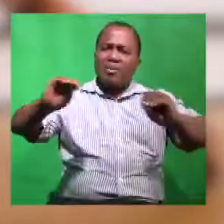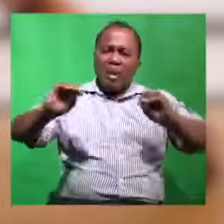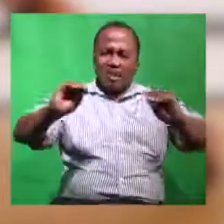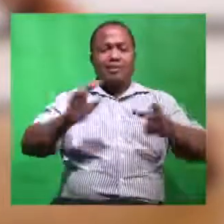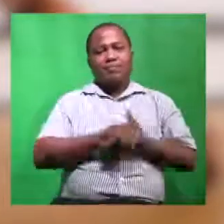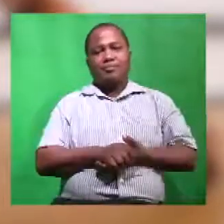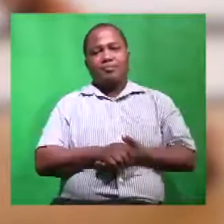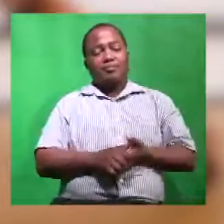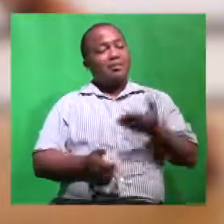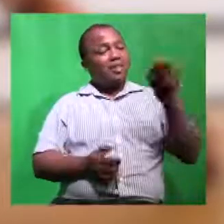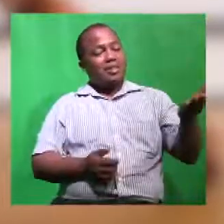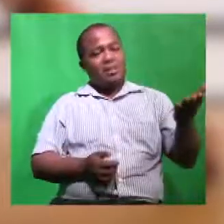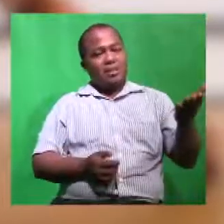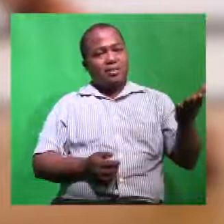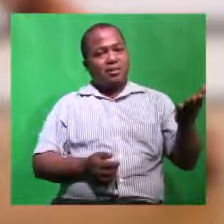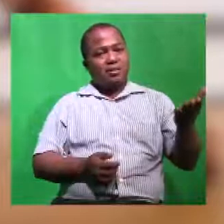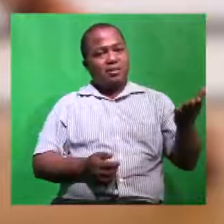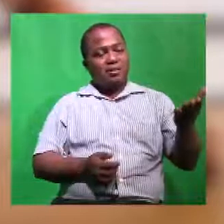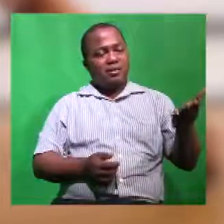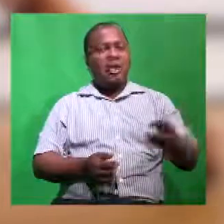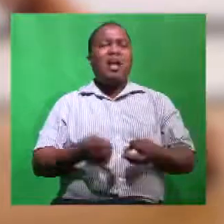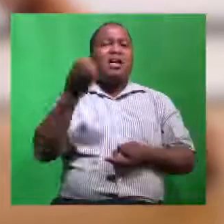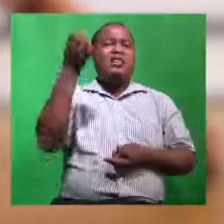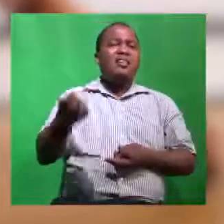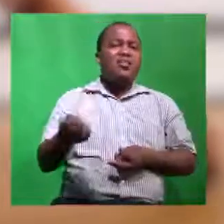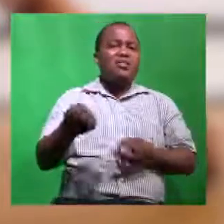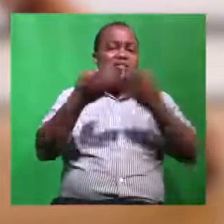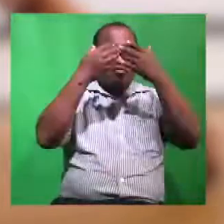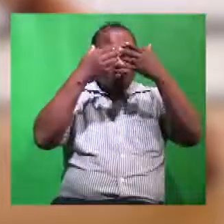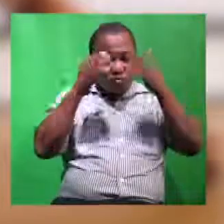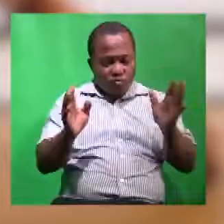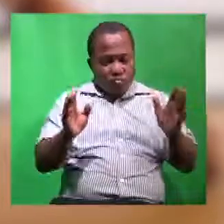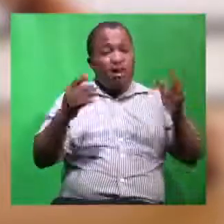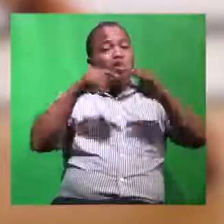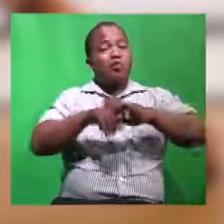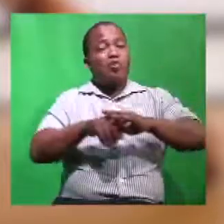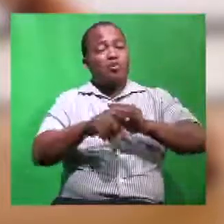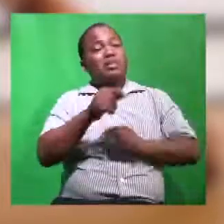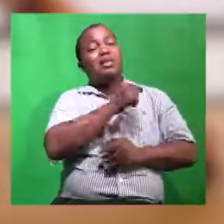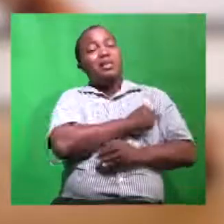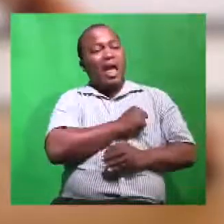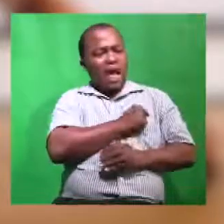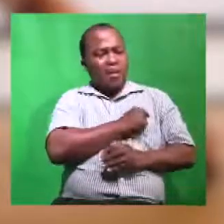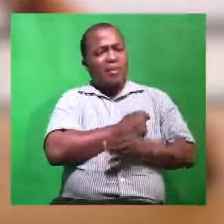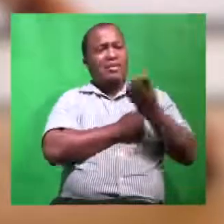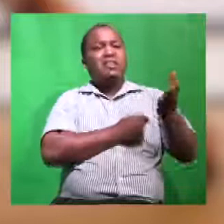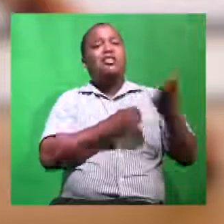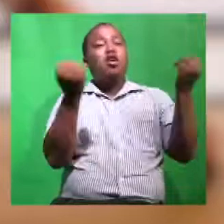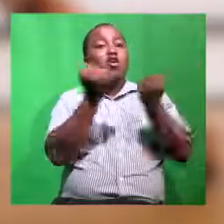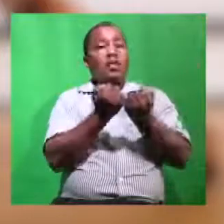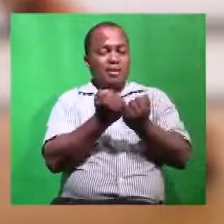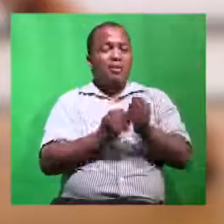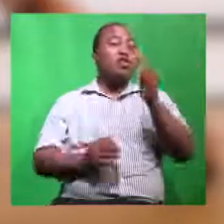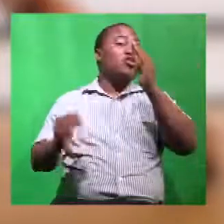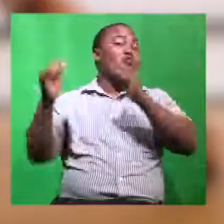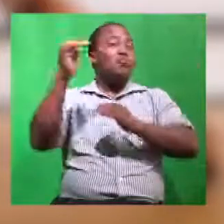that there must be no stereotype, to put off stereotype idea that they created